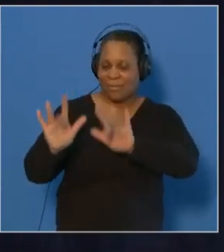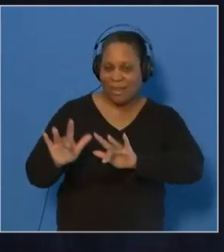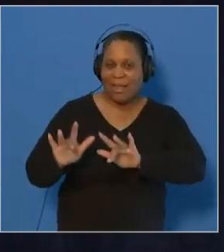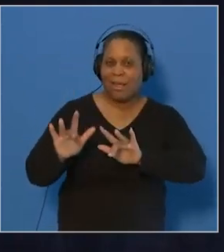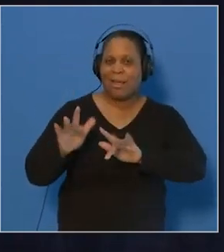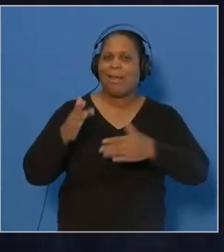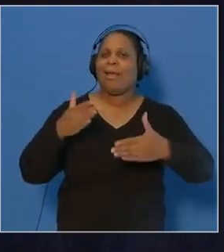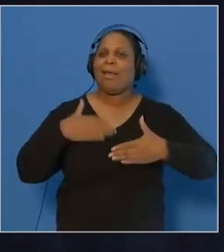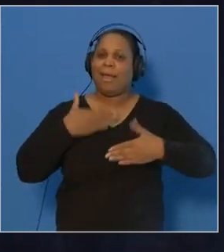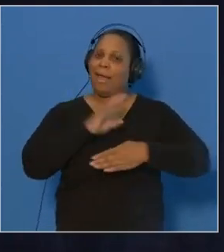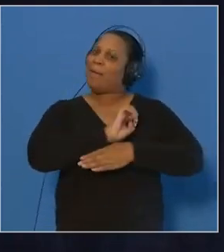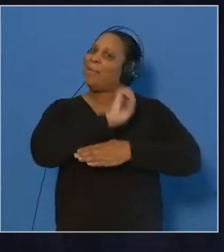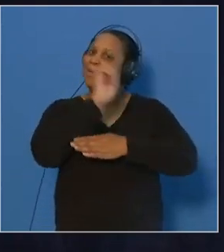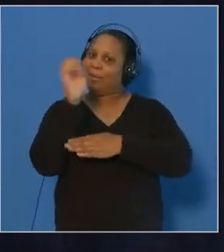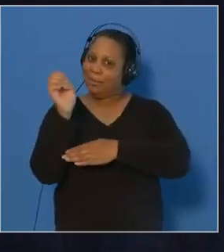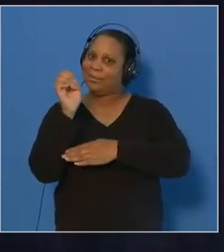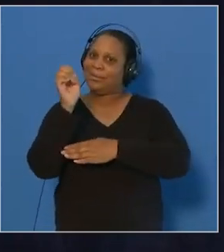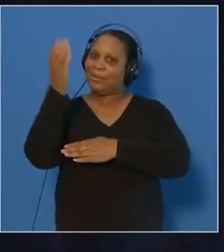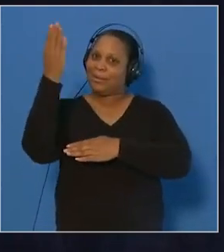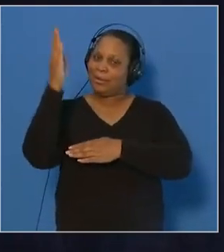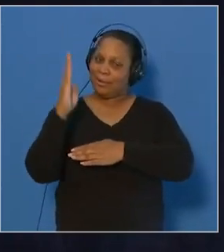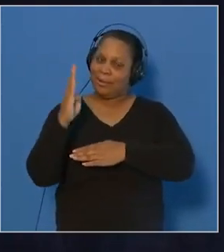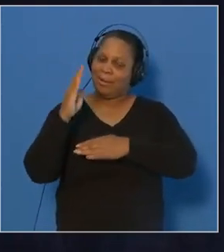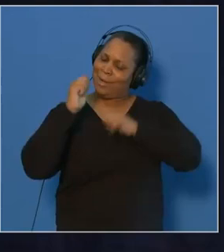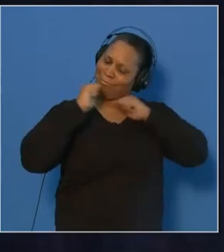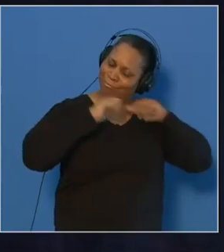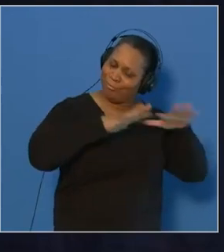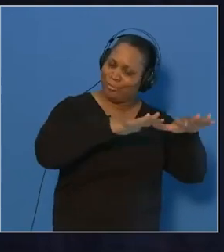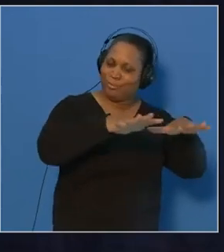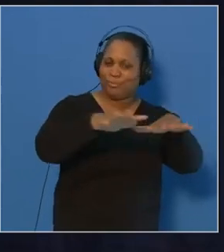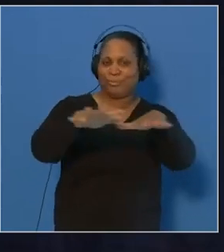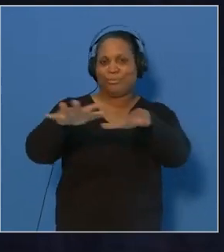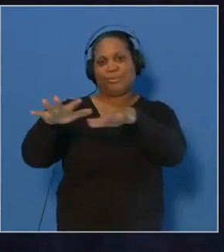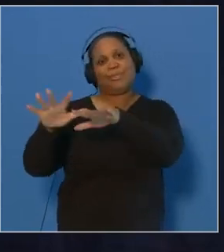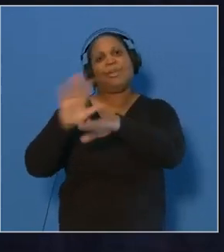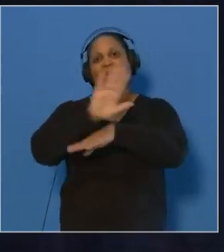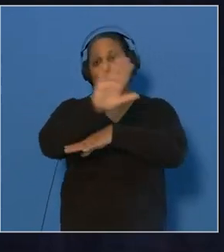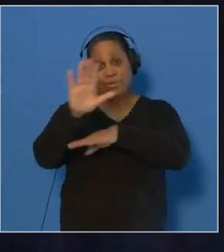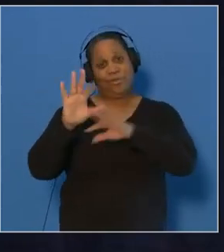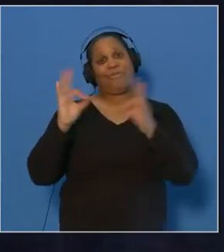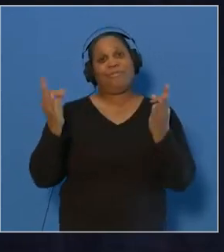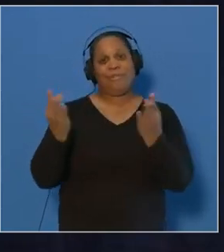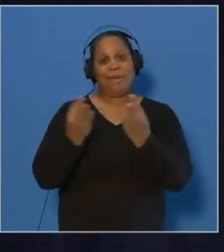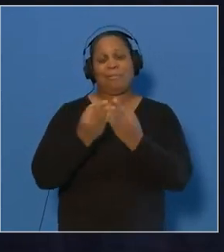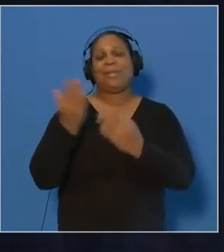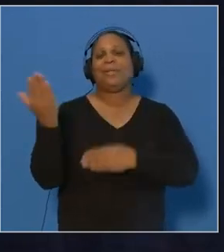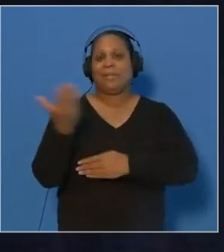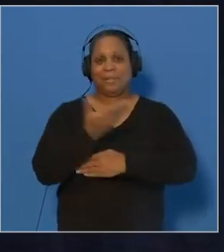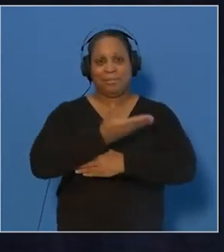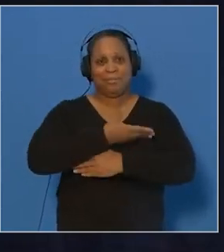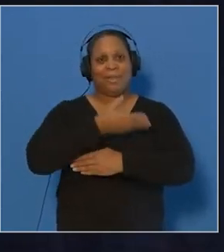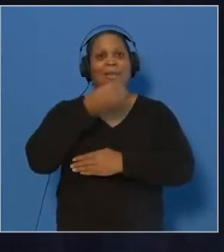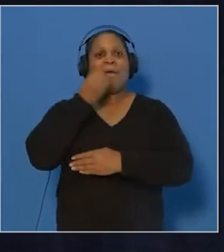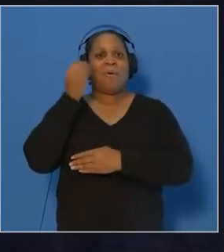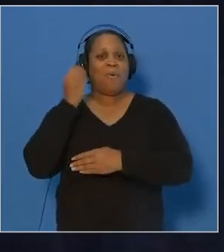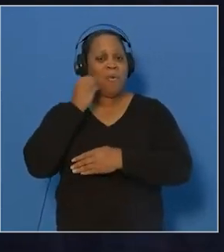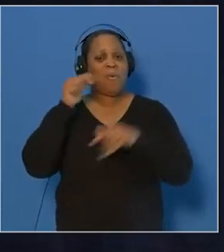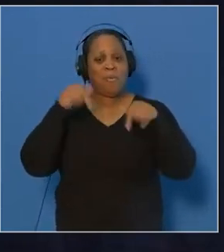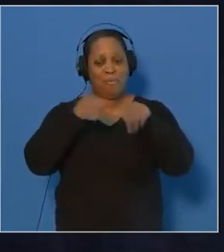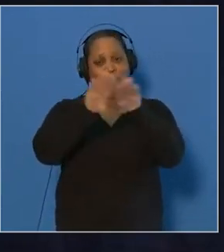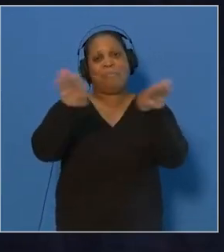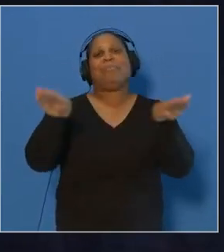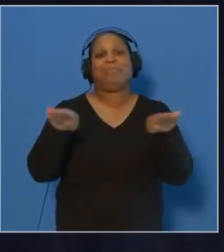Happy Easter, and may God continue to bless you, your family, and our island home of Bermuda.